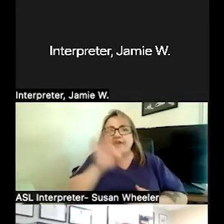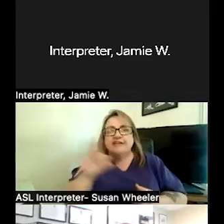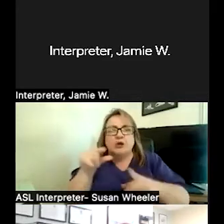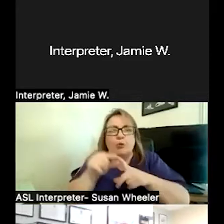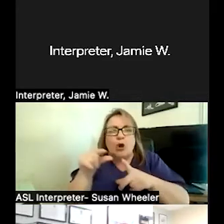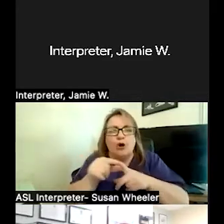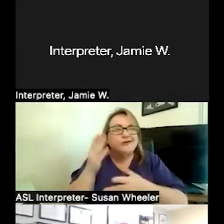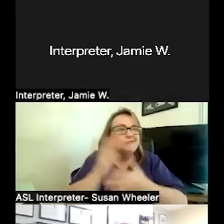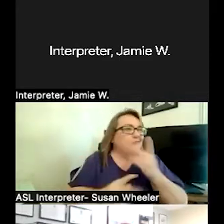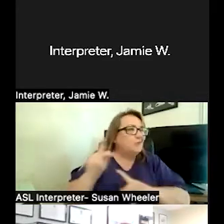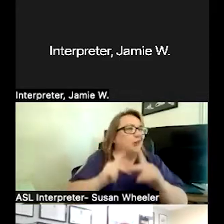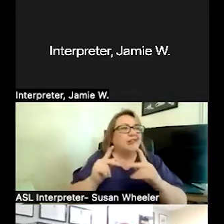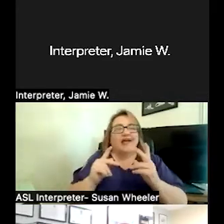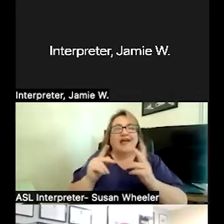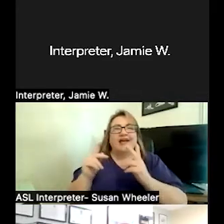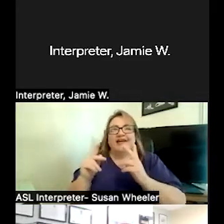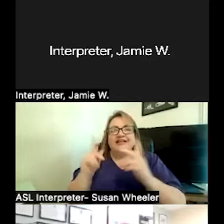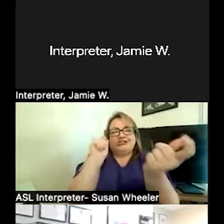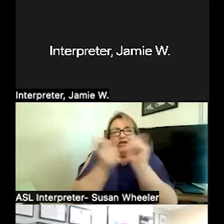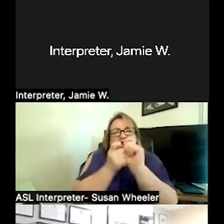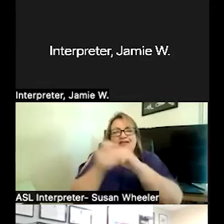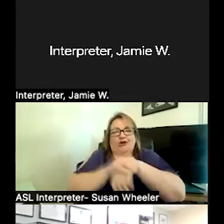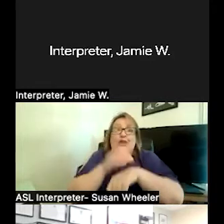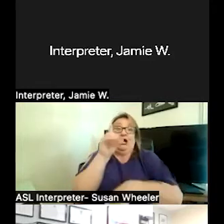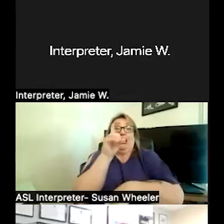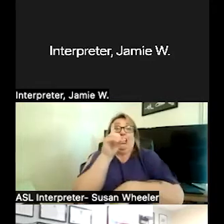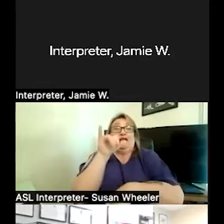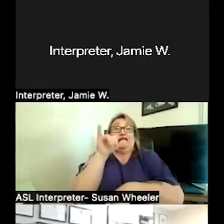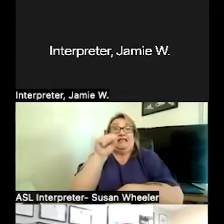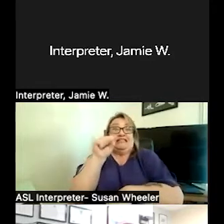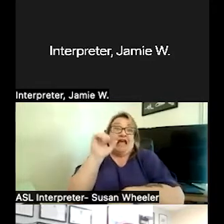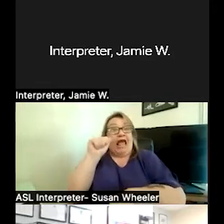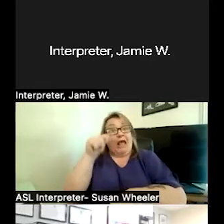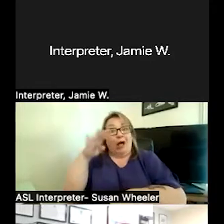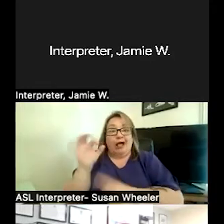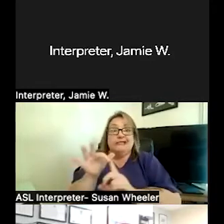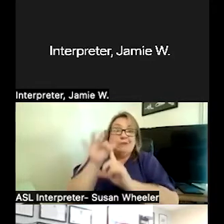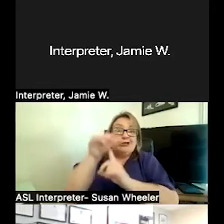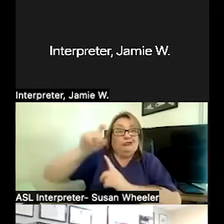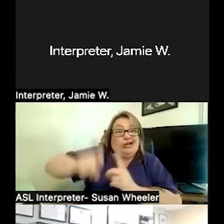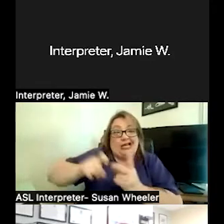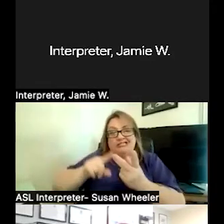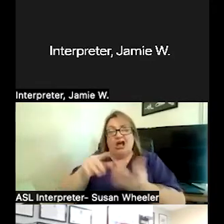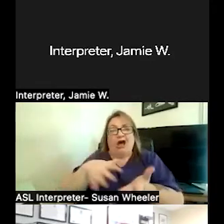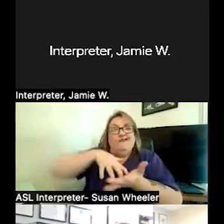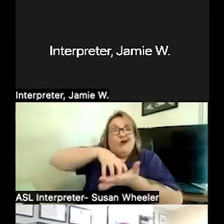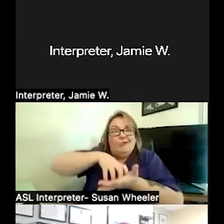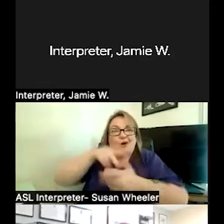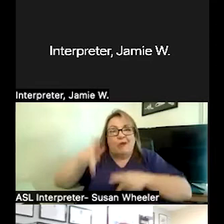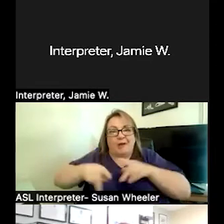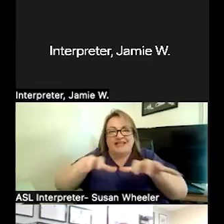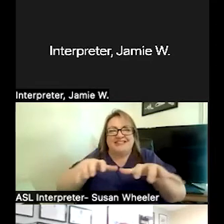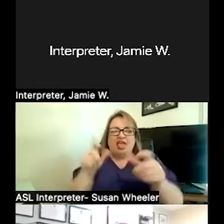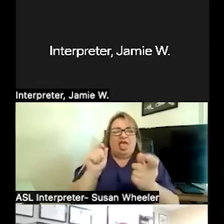people now have phased them out, of disabled individuals, special needs, vulnerable populations. And generally, we